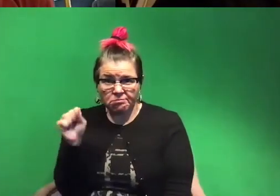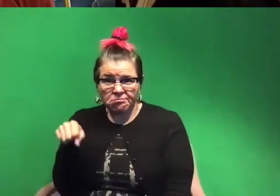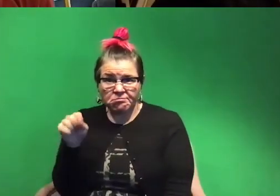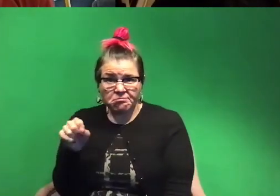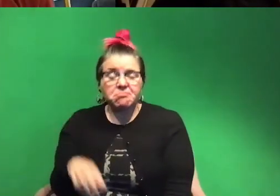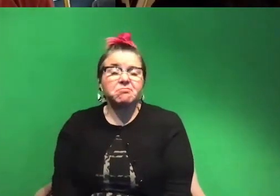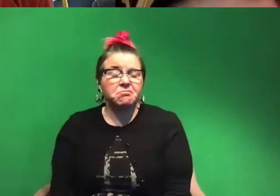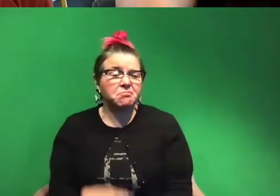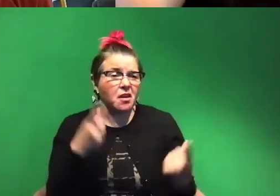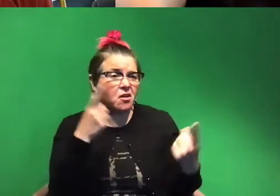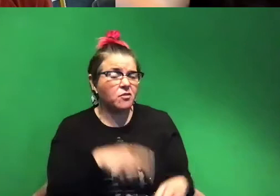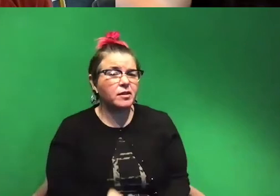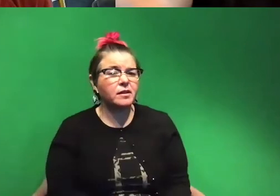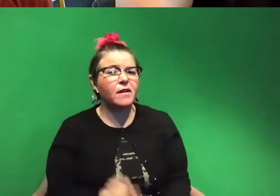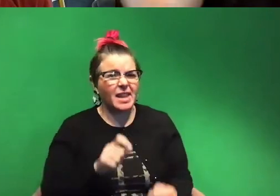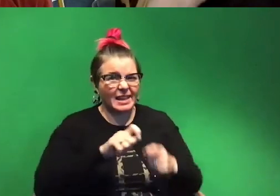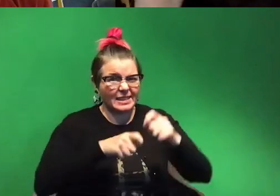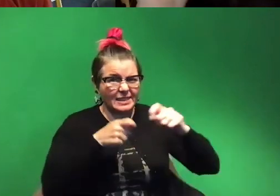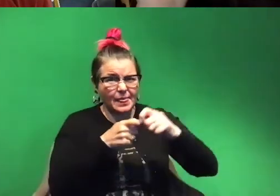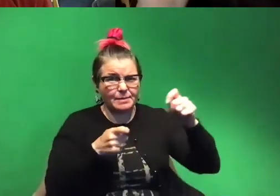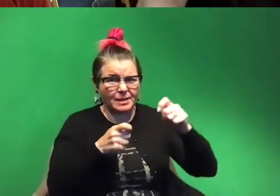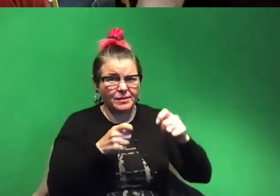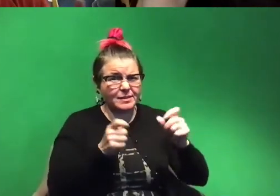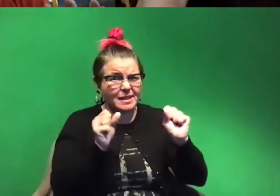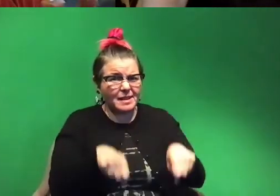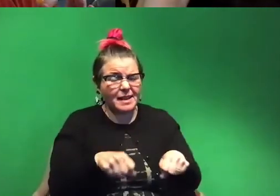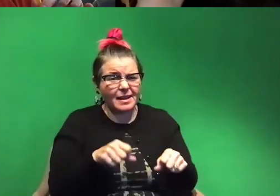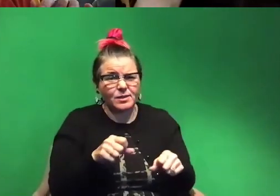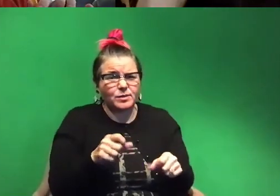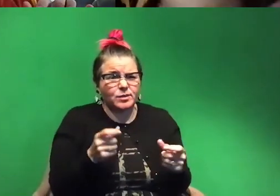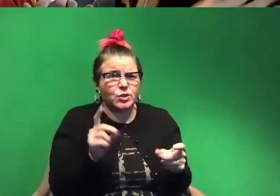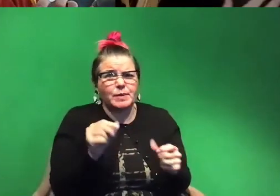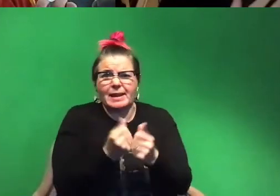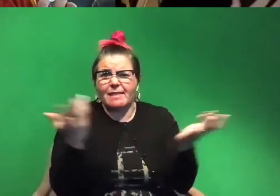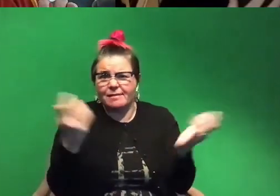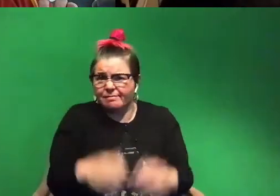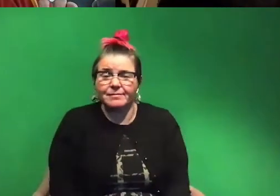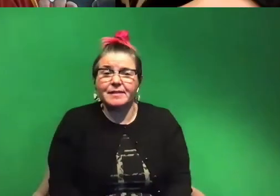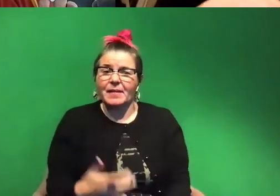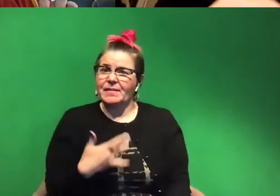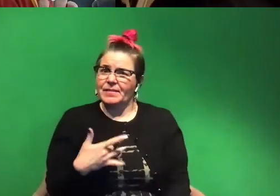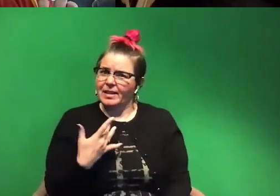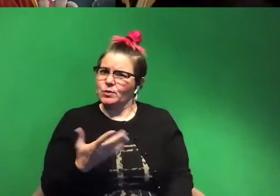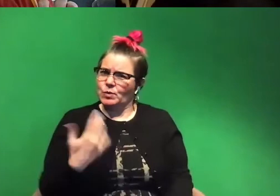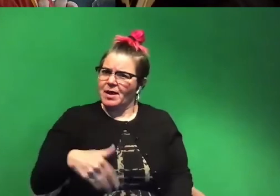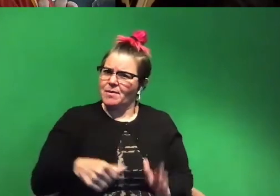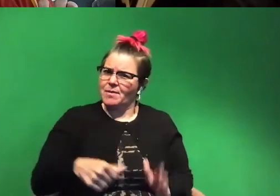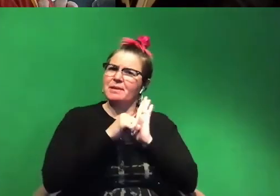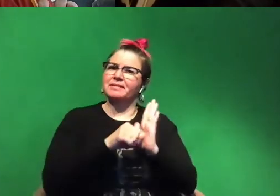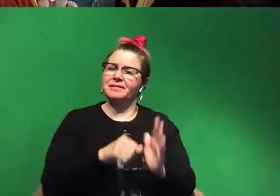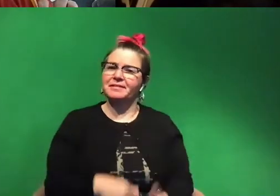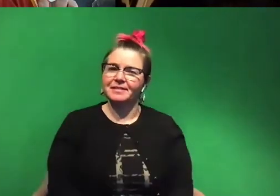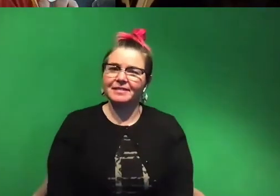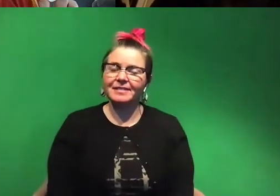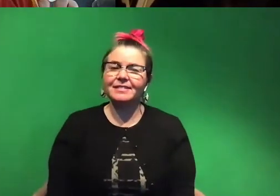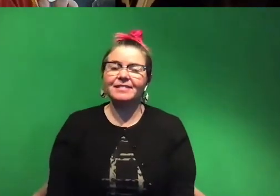too. Yeah. If they can tie themselves in knots, I feel like, what can't they do? That feels very impressive to me. So they can stop